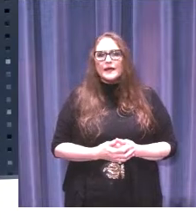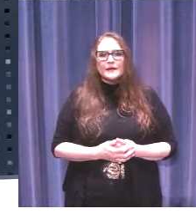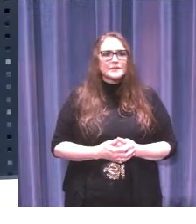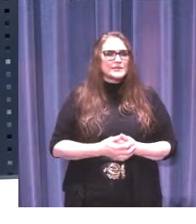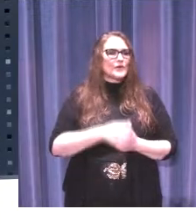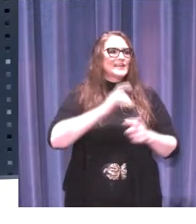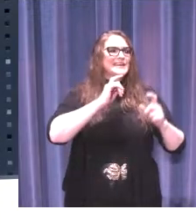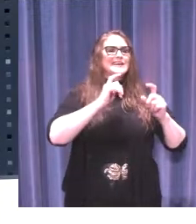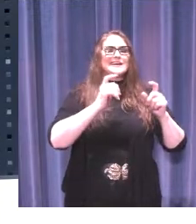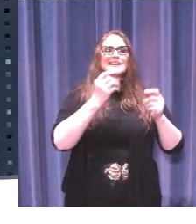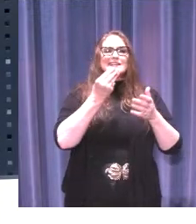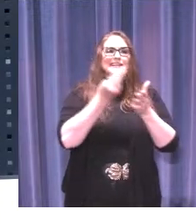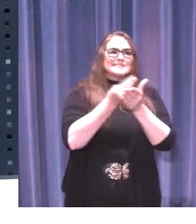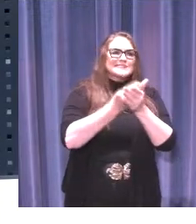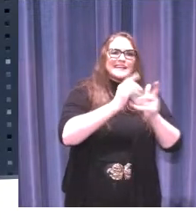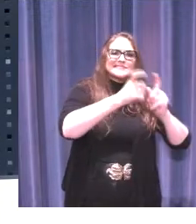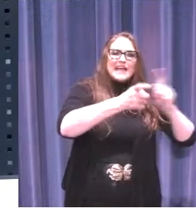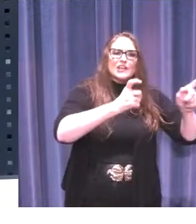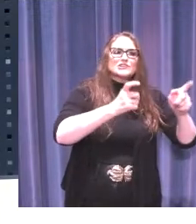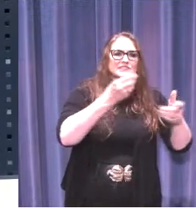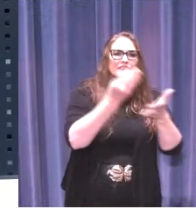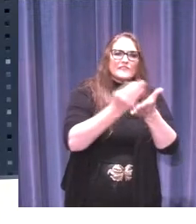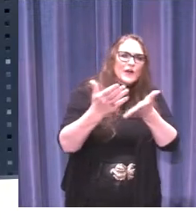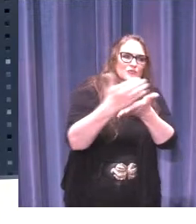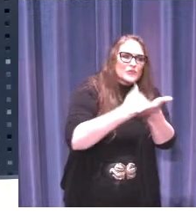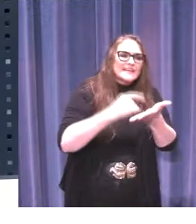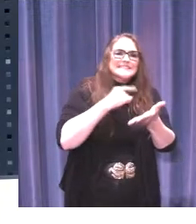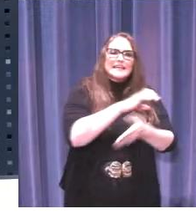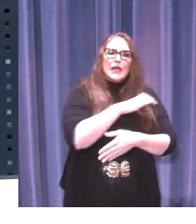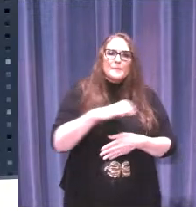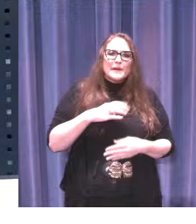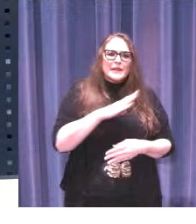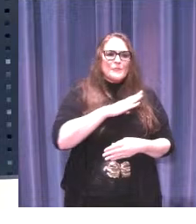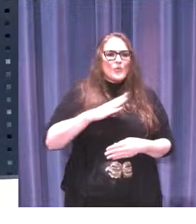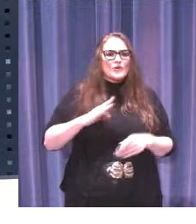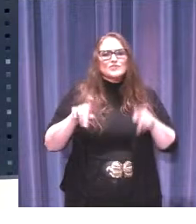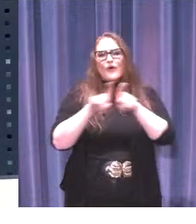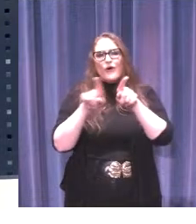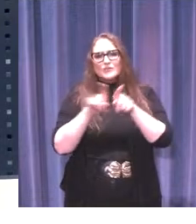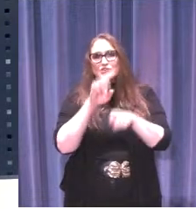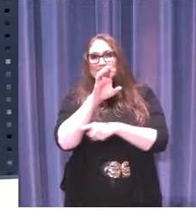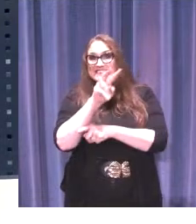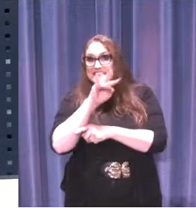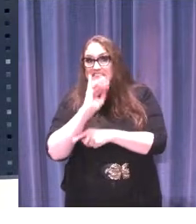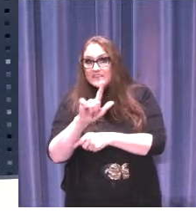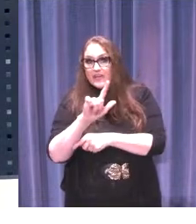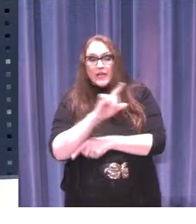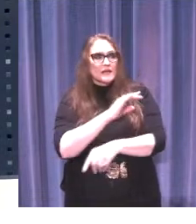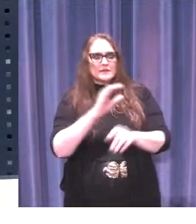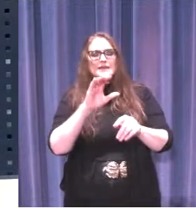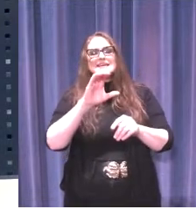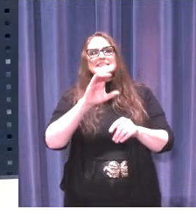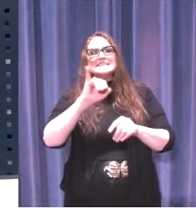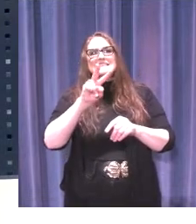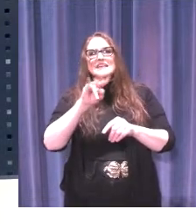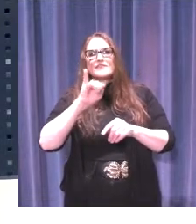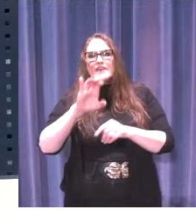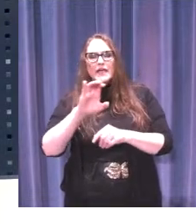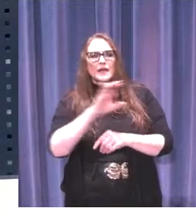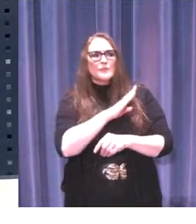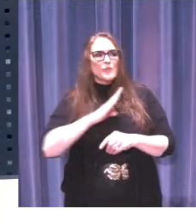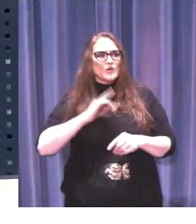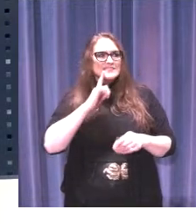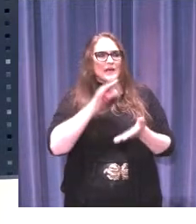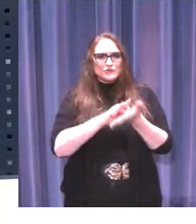scholarship fundraising committee boards, and also civic boards. I was a